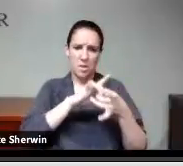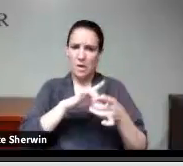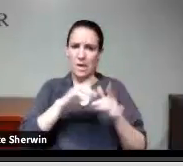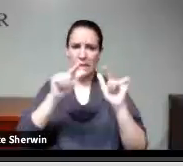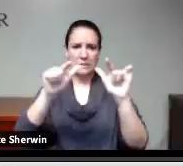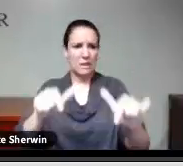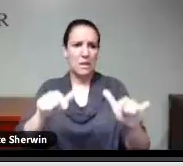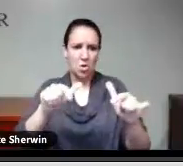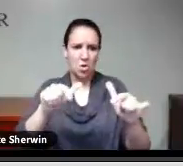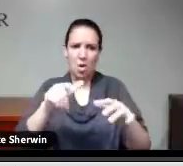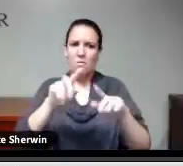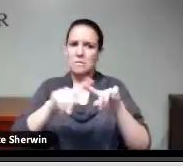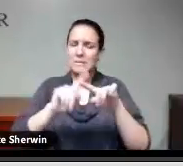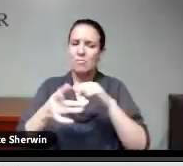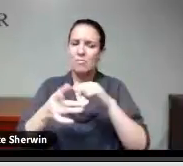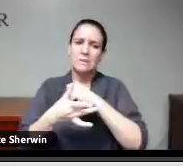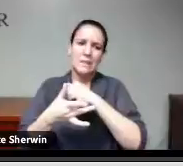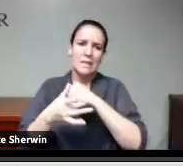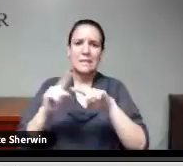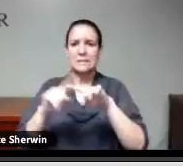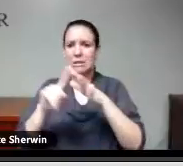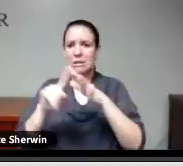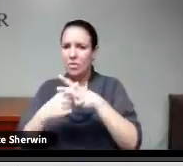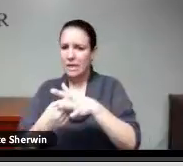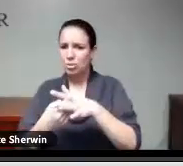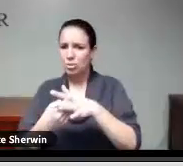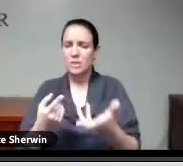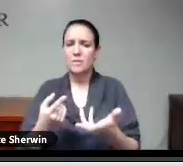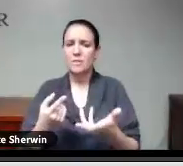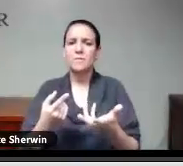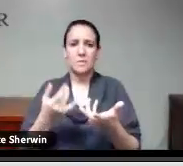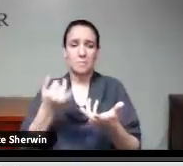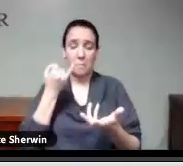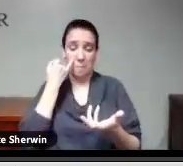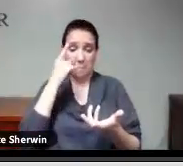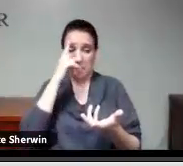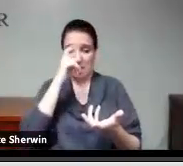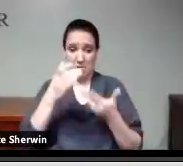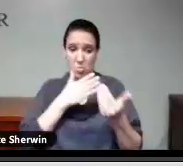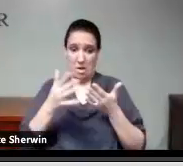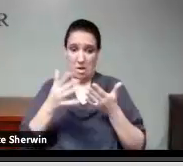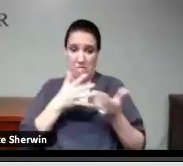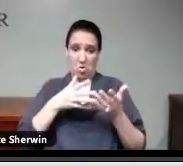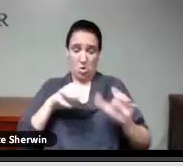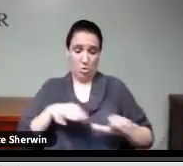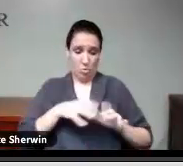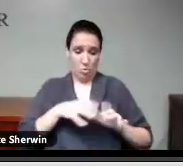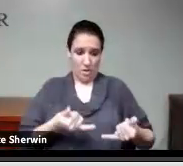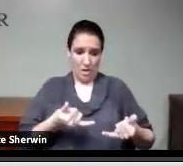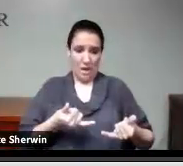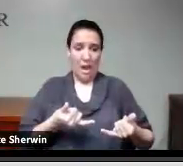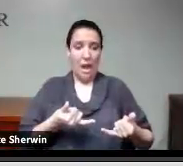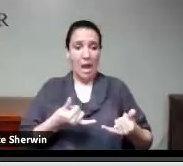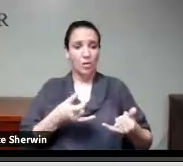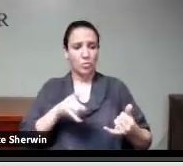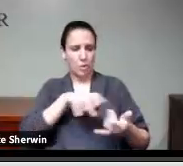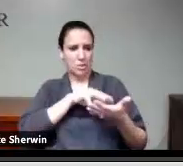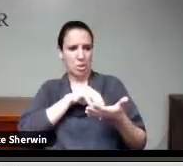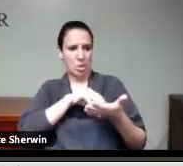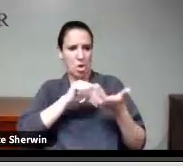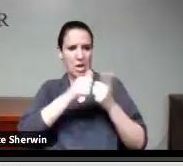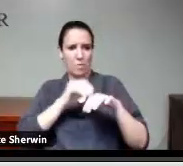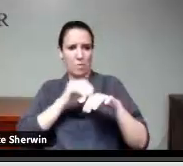organizational capacity, because any evaluation effort should allow us to learn in a way that has an impact on the whole